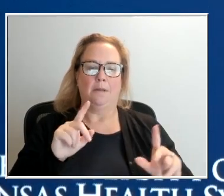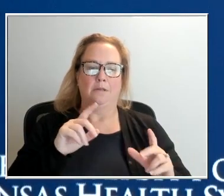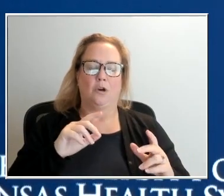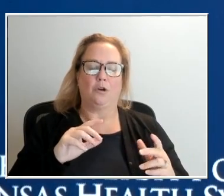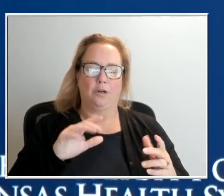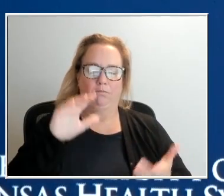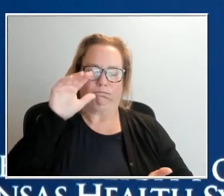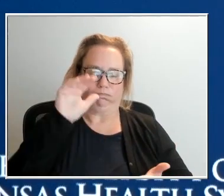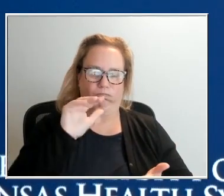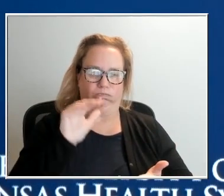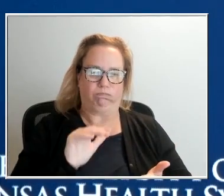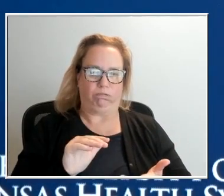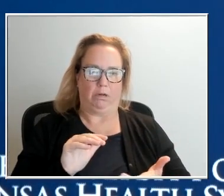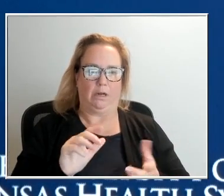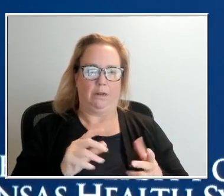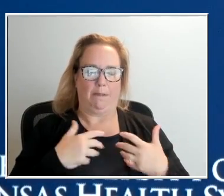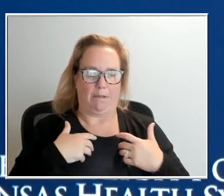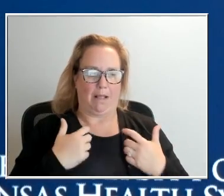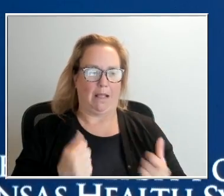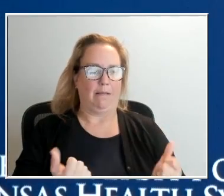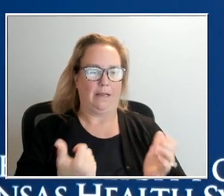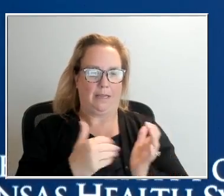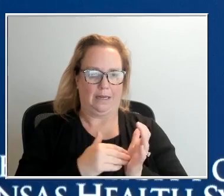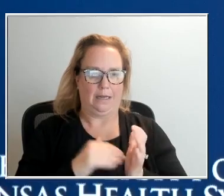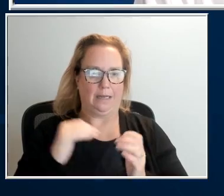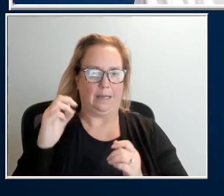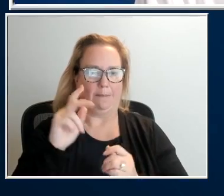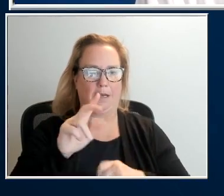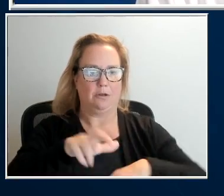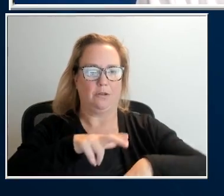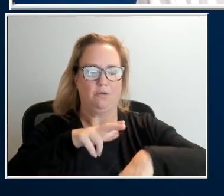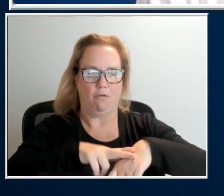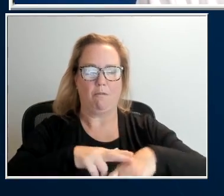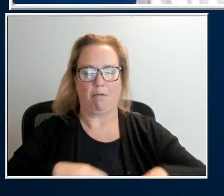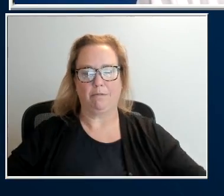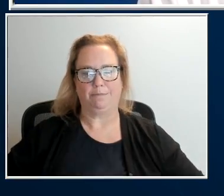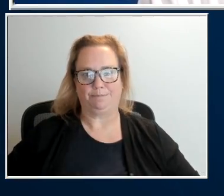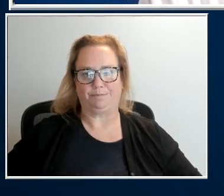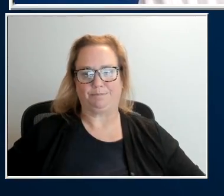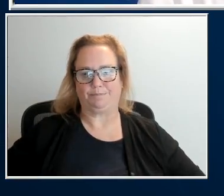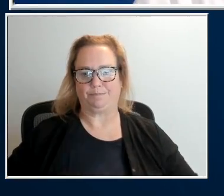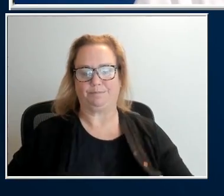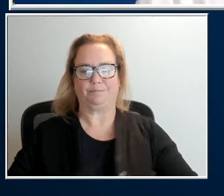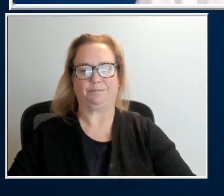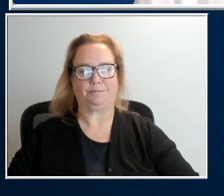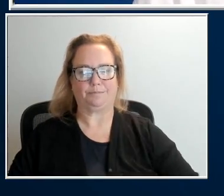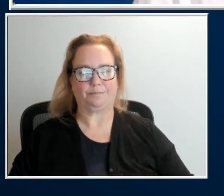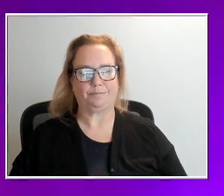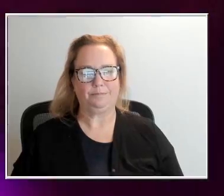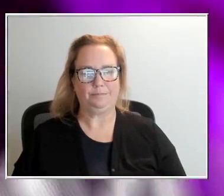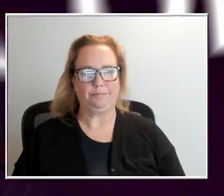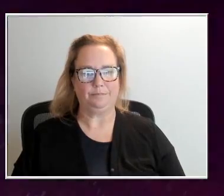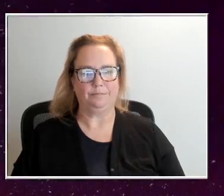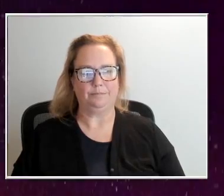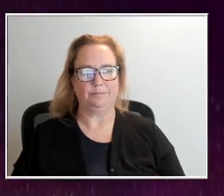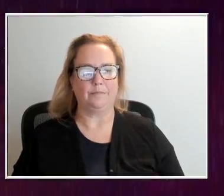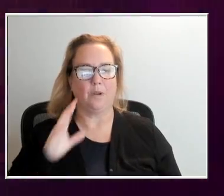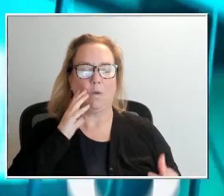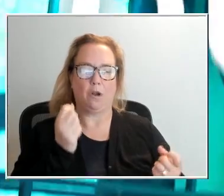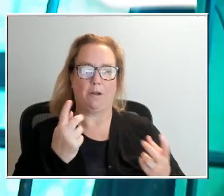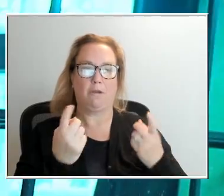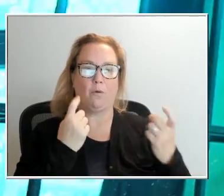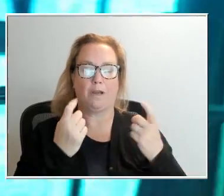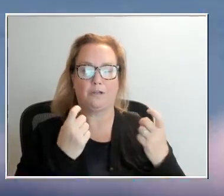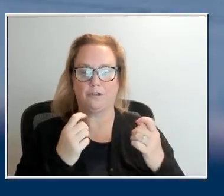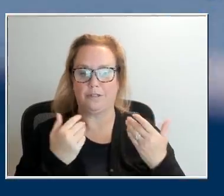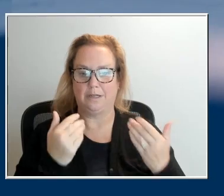We can have everybody healthy and getting back to their normal duties. Right. Yeah. We know many of you have questions, so let's head to